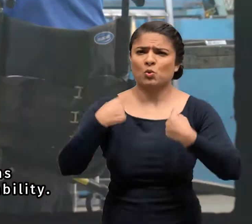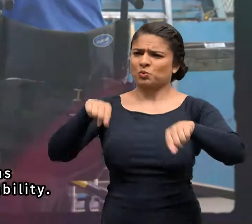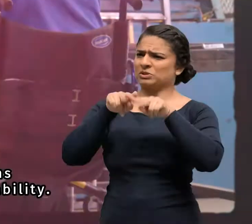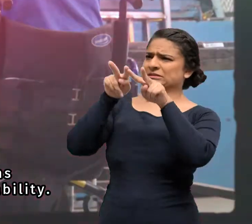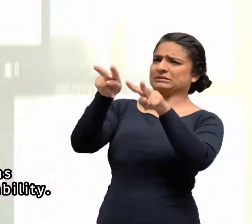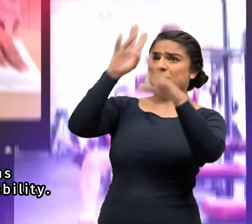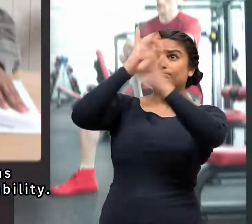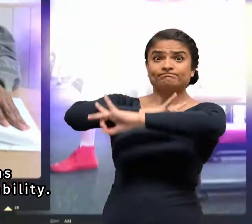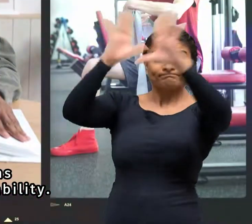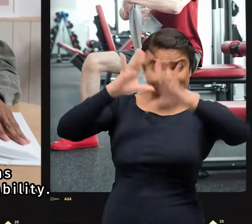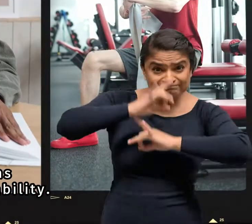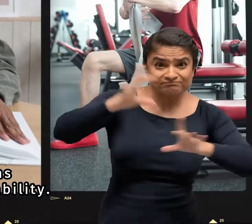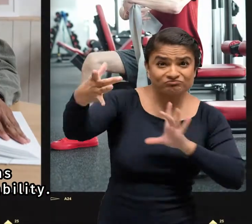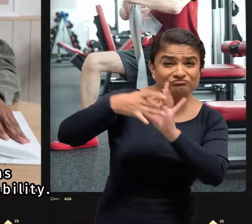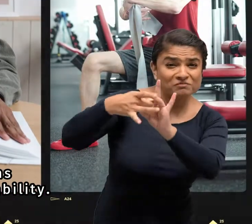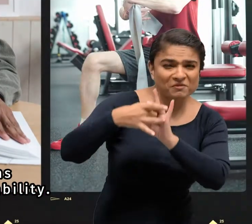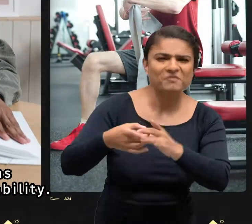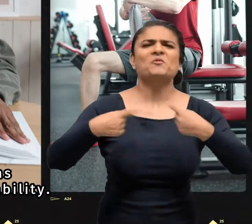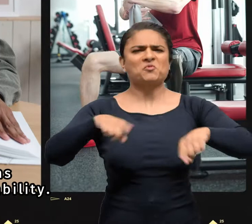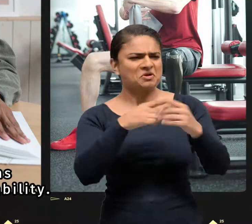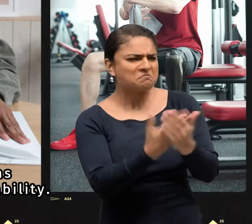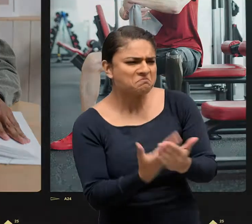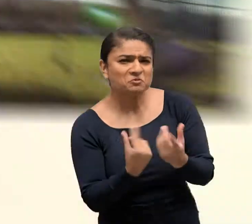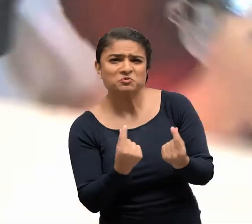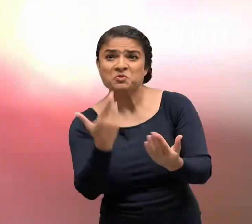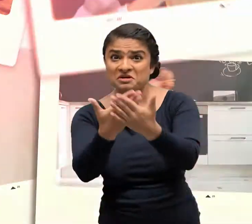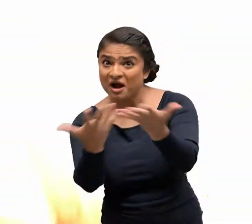expectations from seeing inability to expecting ability.